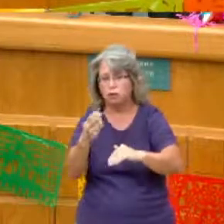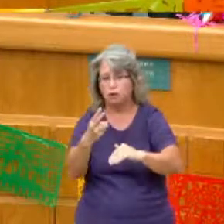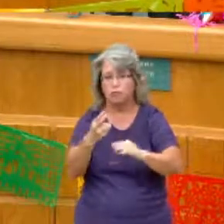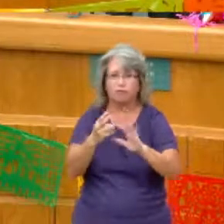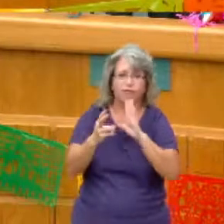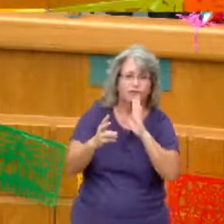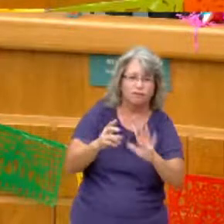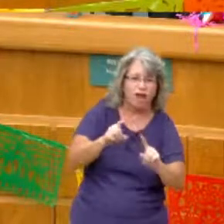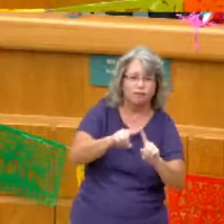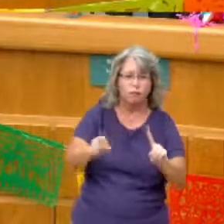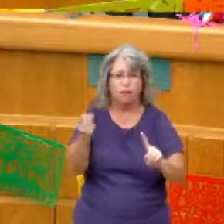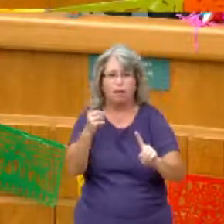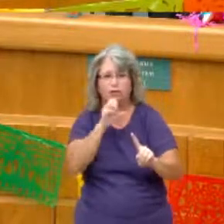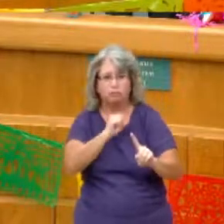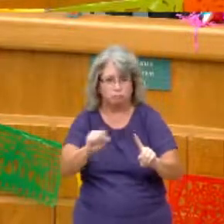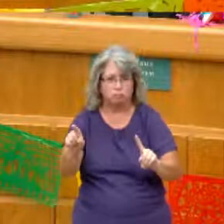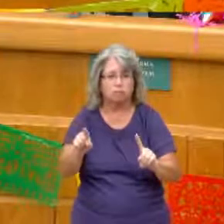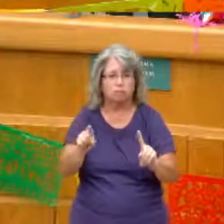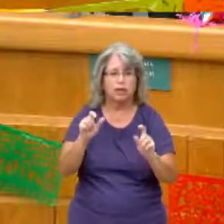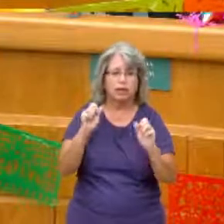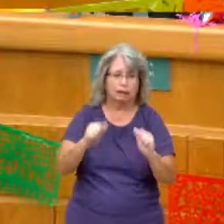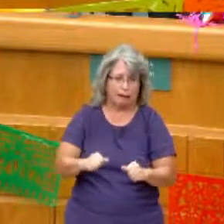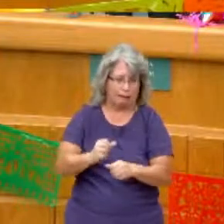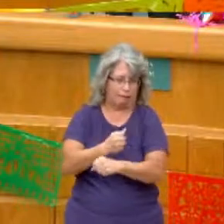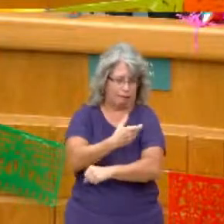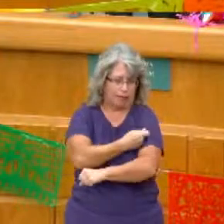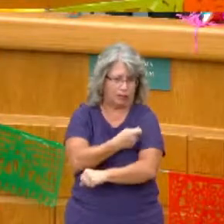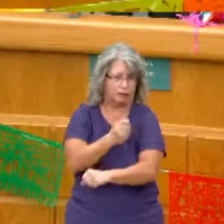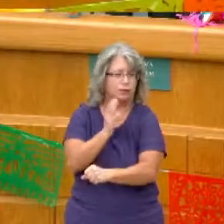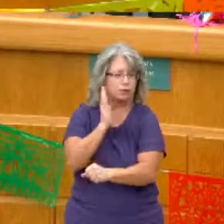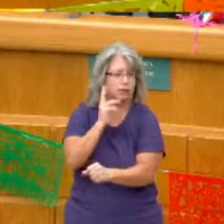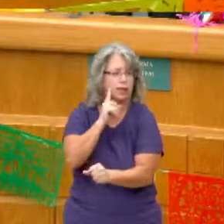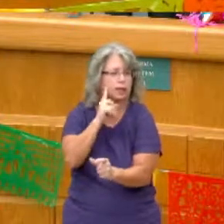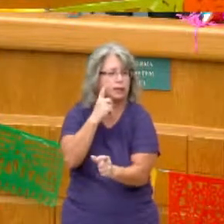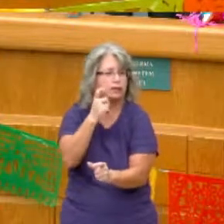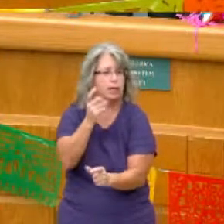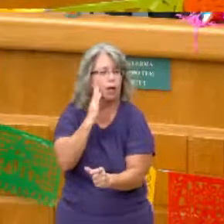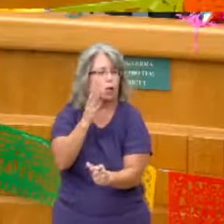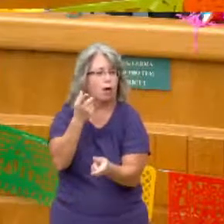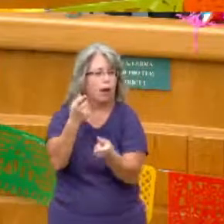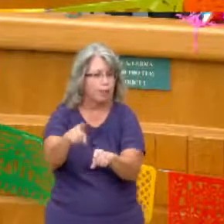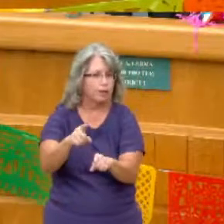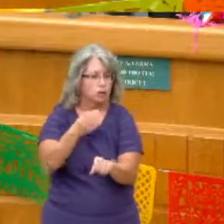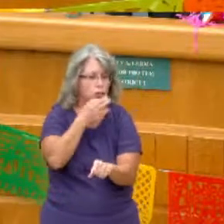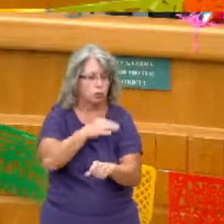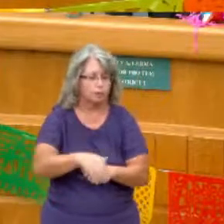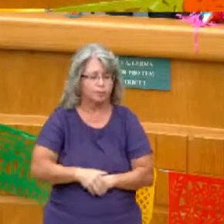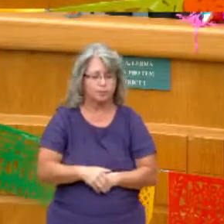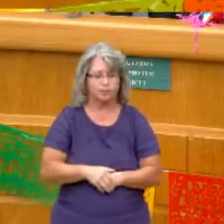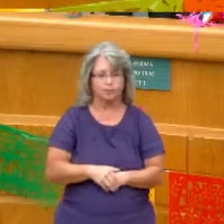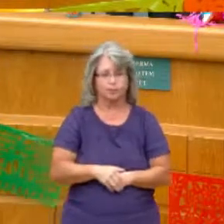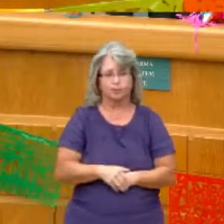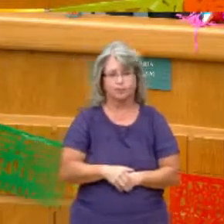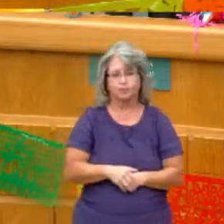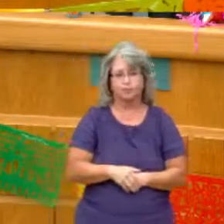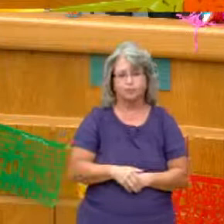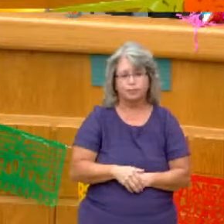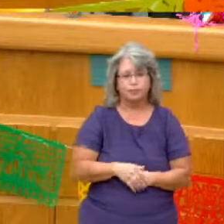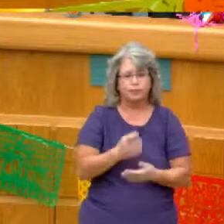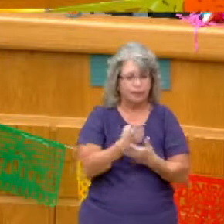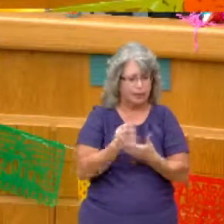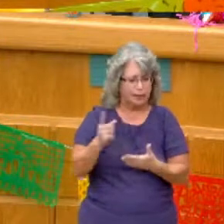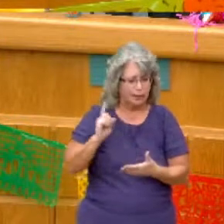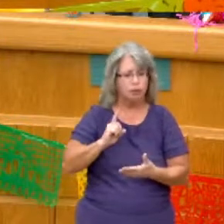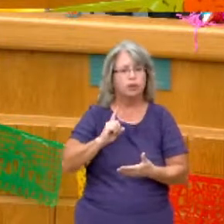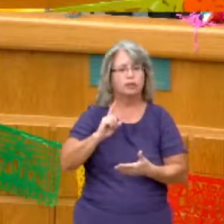overwhelmingly voted in favor of COVID-19 Pfizer boosters. These are for people 65